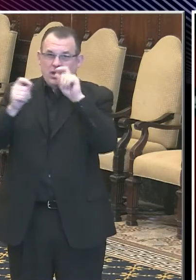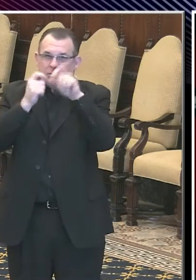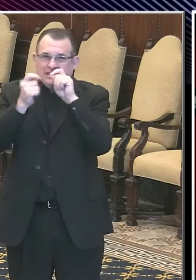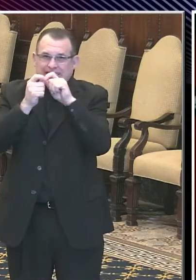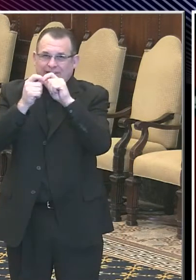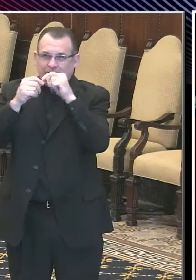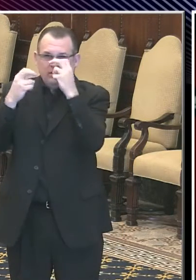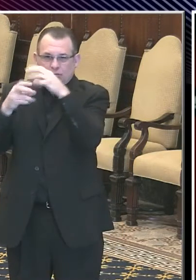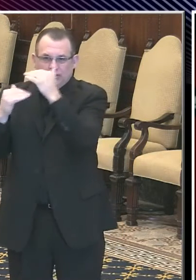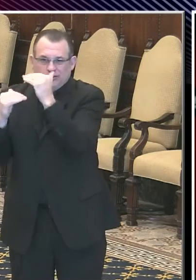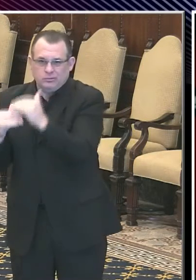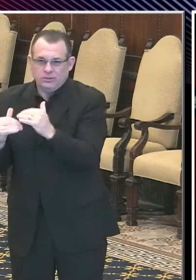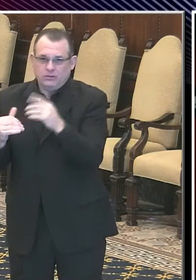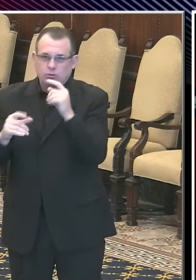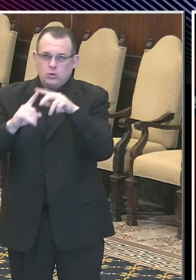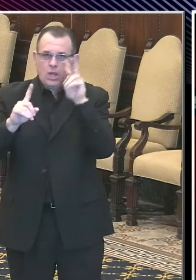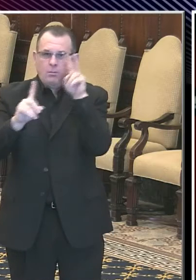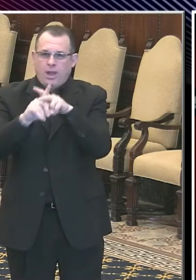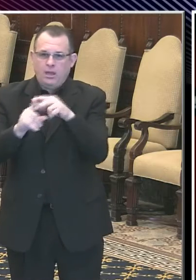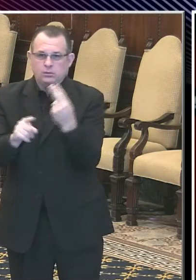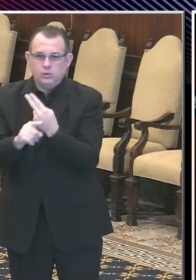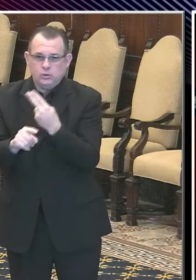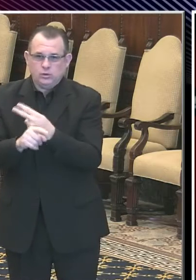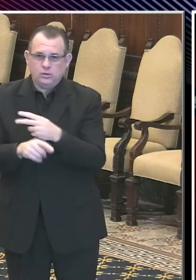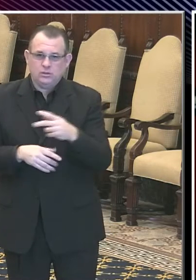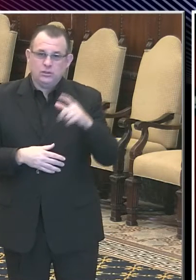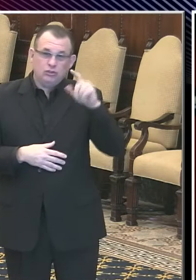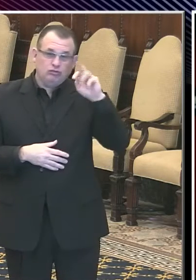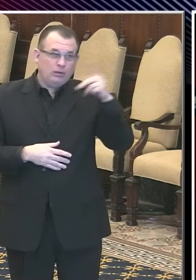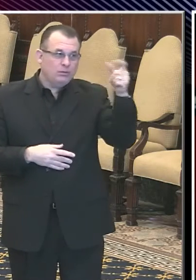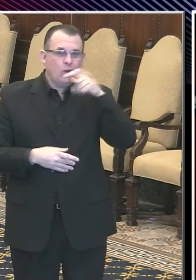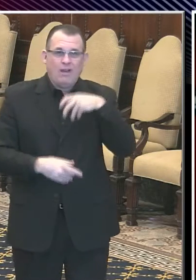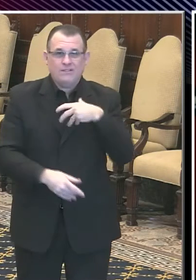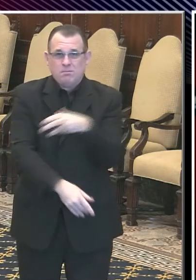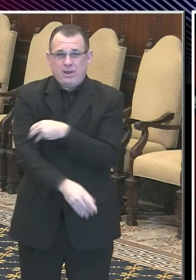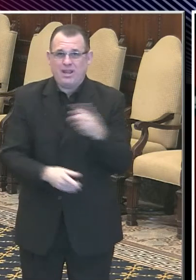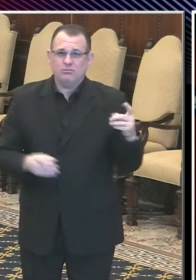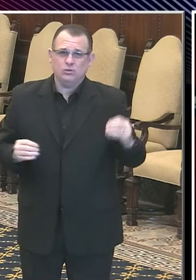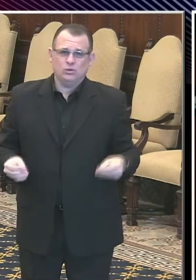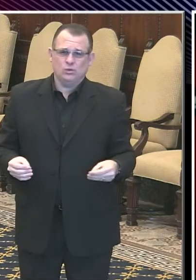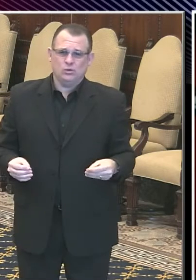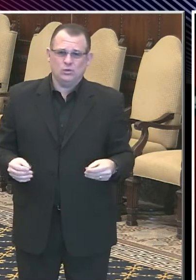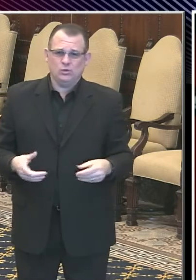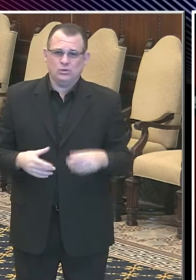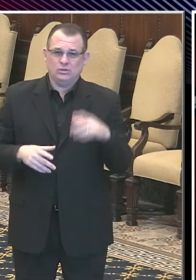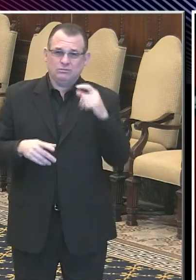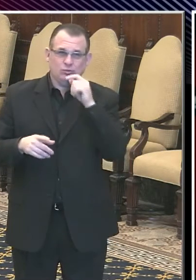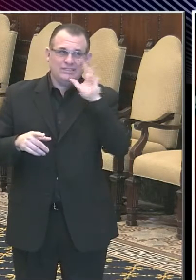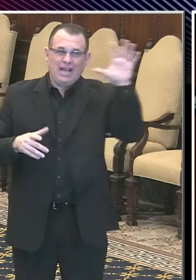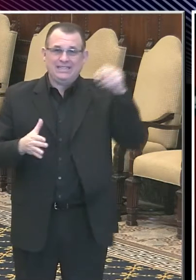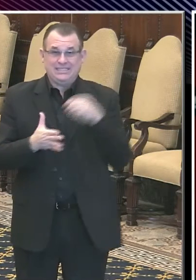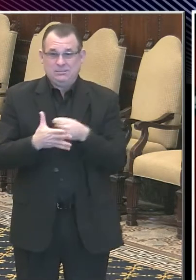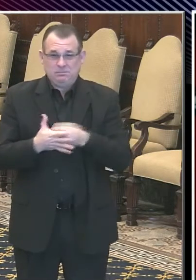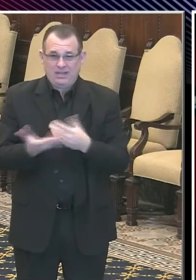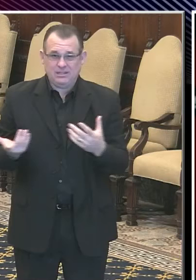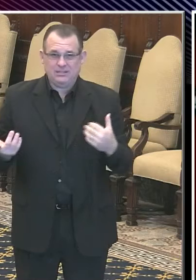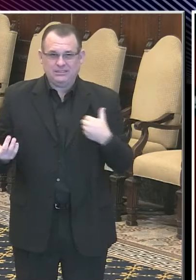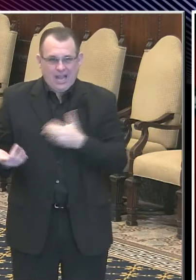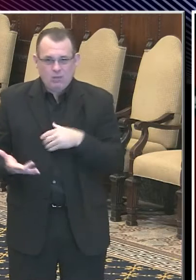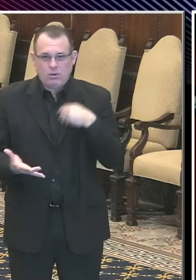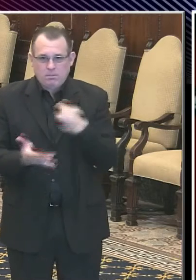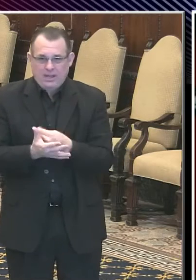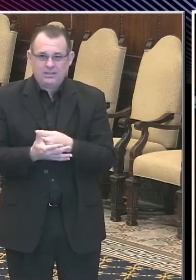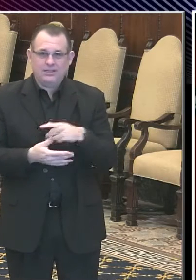to apply. He does not have the power to do that himself. And more importantly, it's not his money. It's our money. It's our taxpayers'